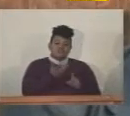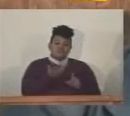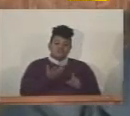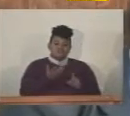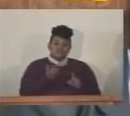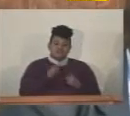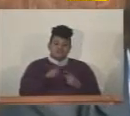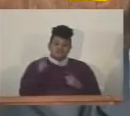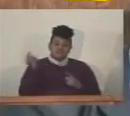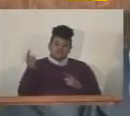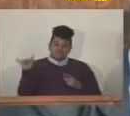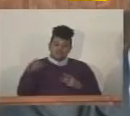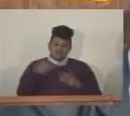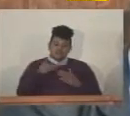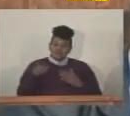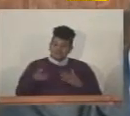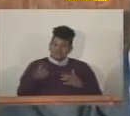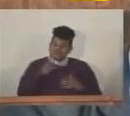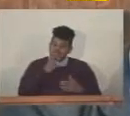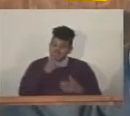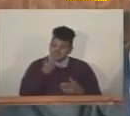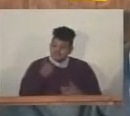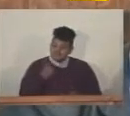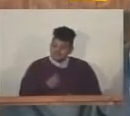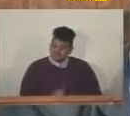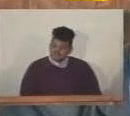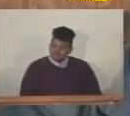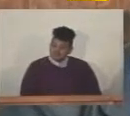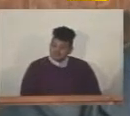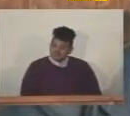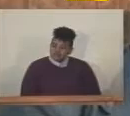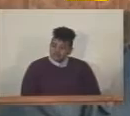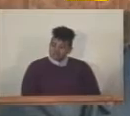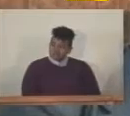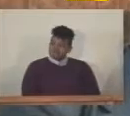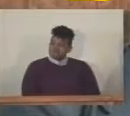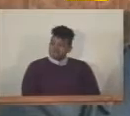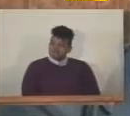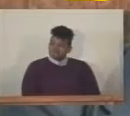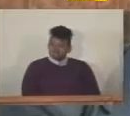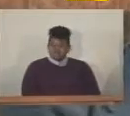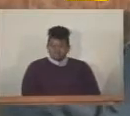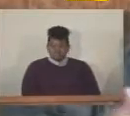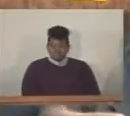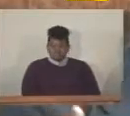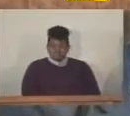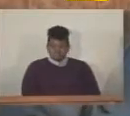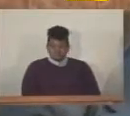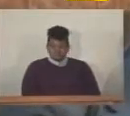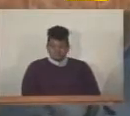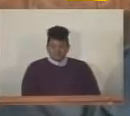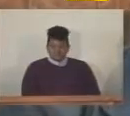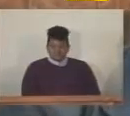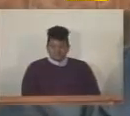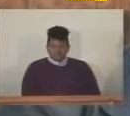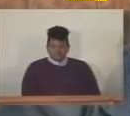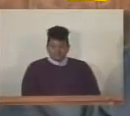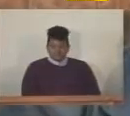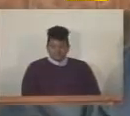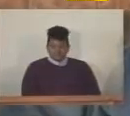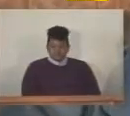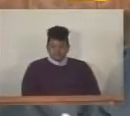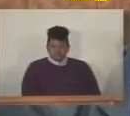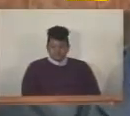had an understanding, some informal agreement, but I do know that the senator to my left would never